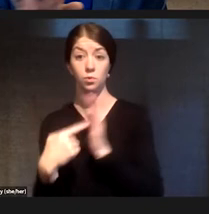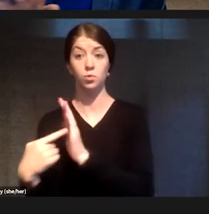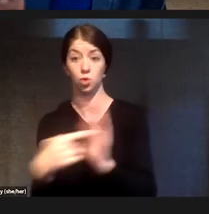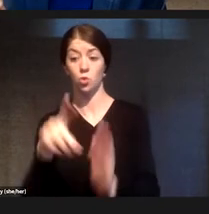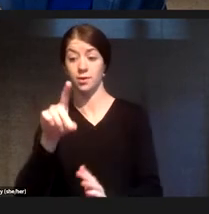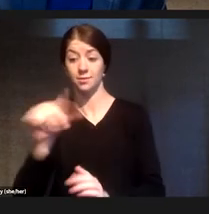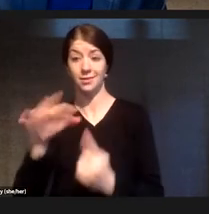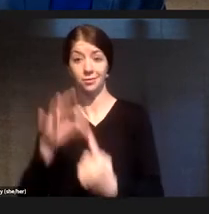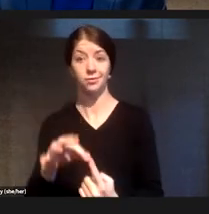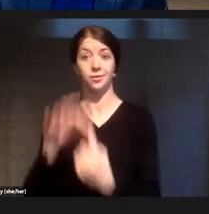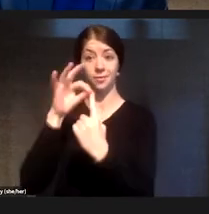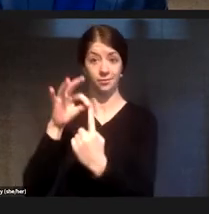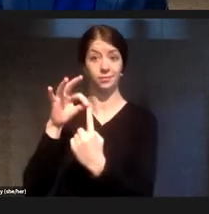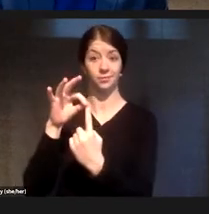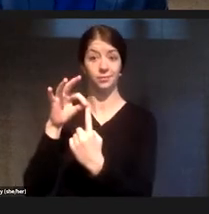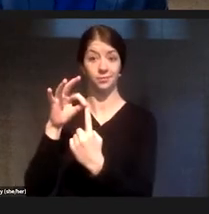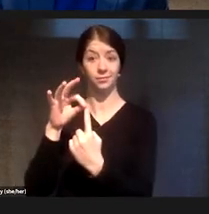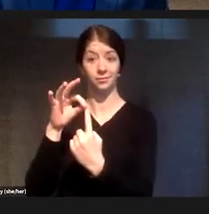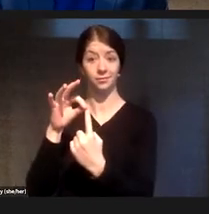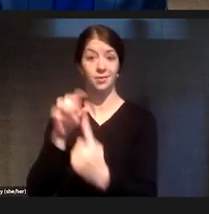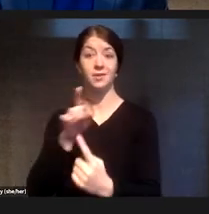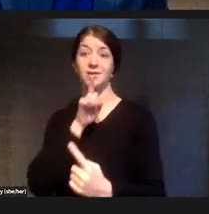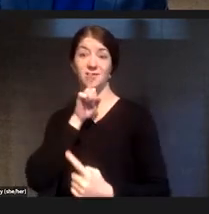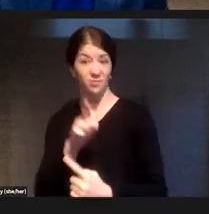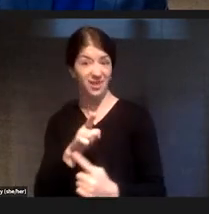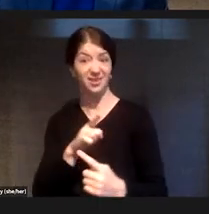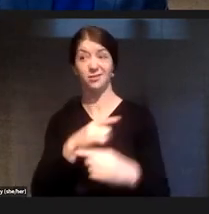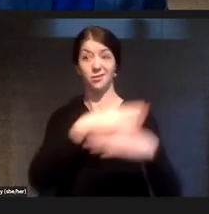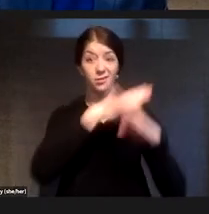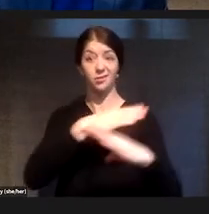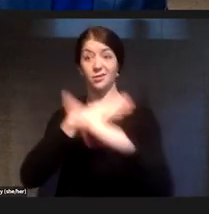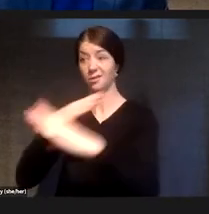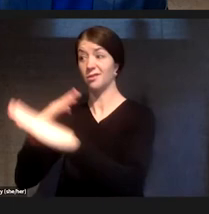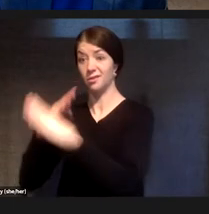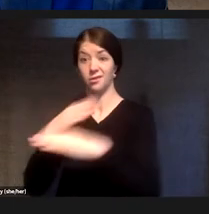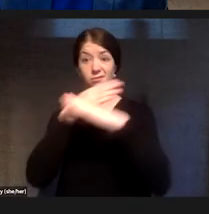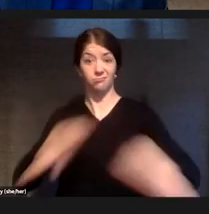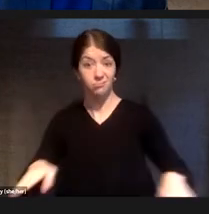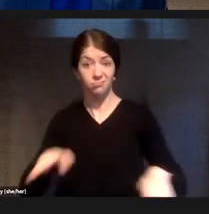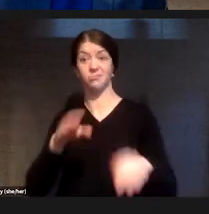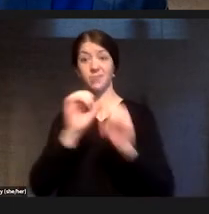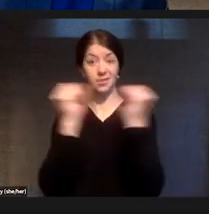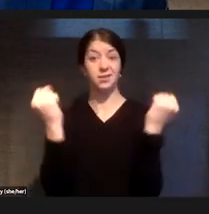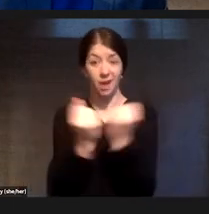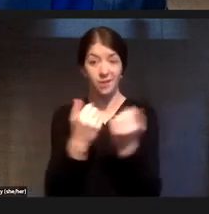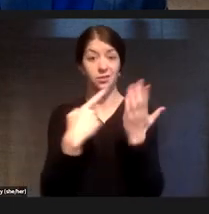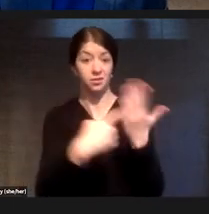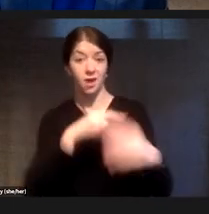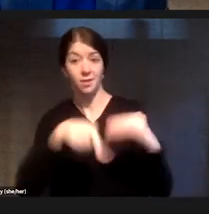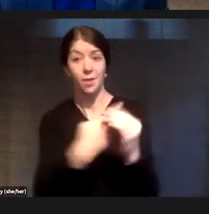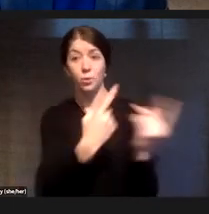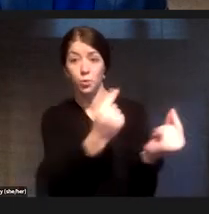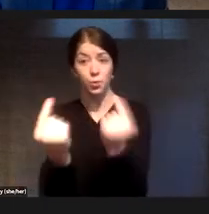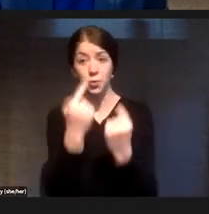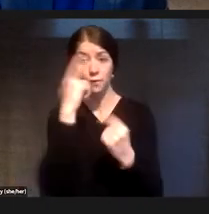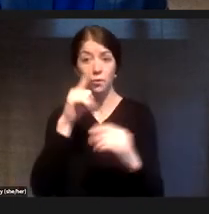unique thread that actually cuts across much of society, to then talk about what it is that we can do to be more